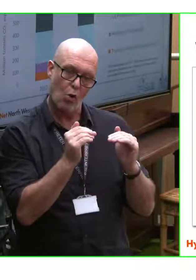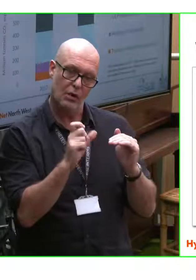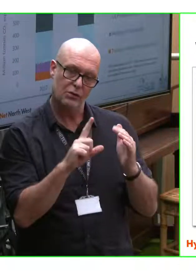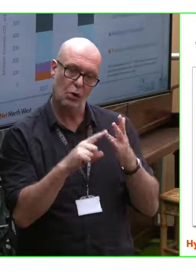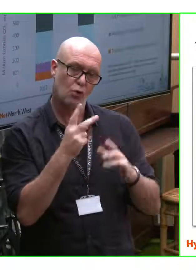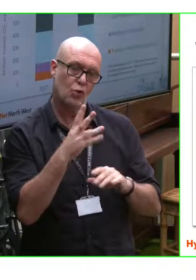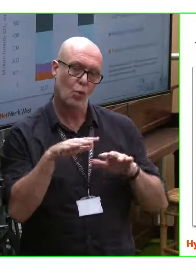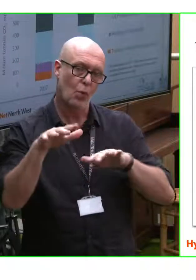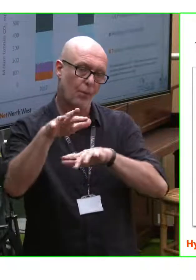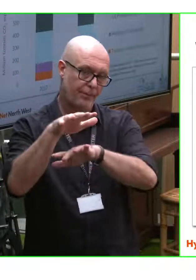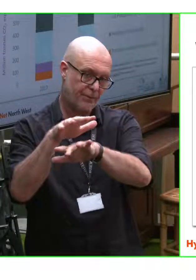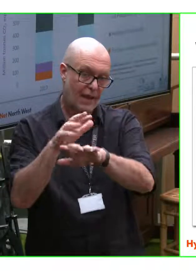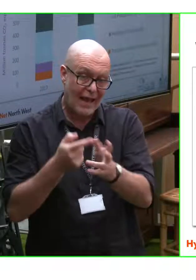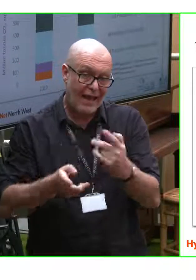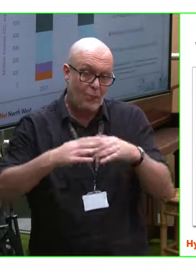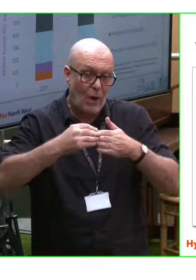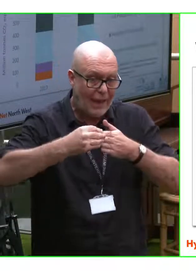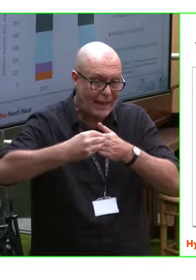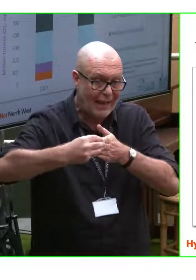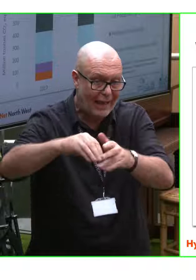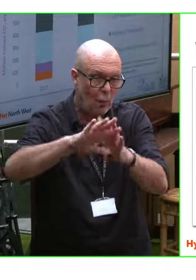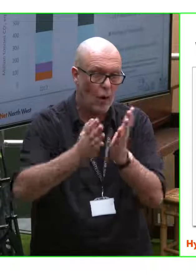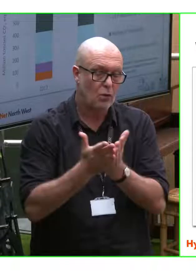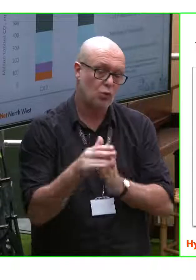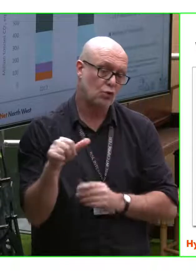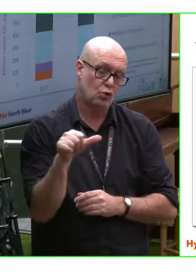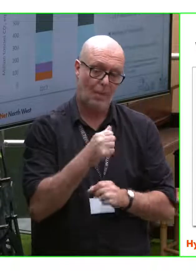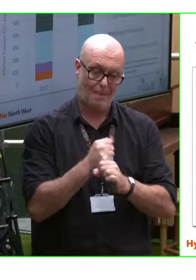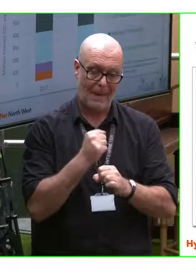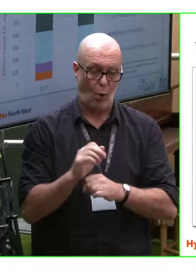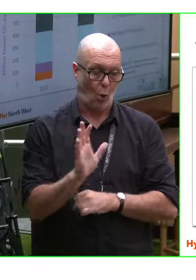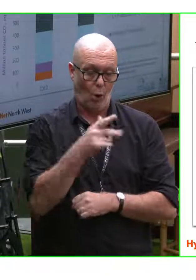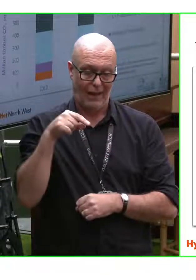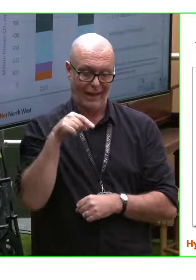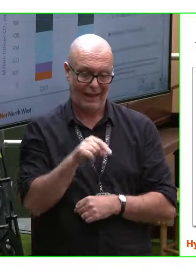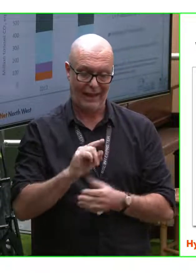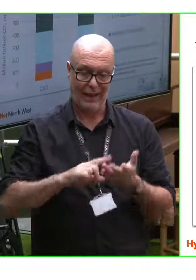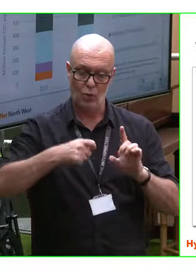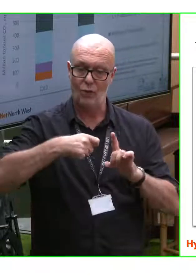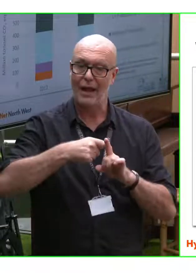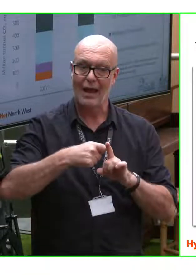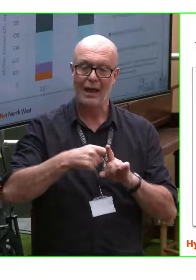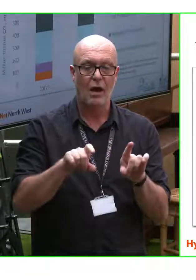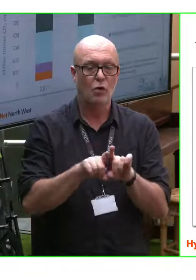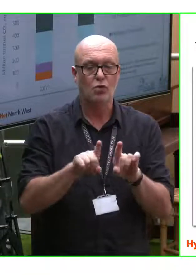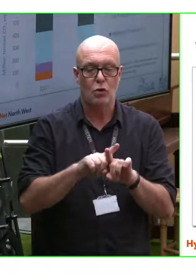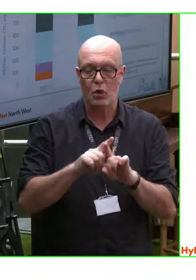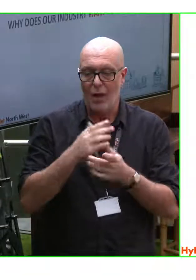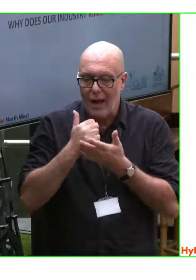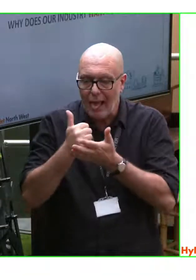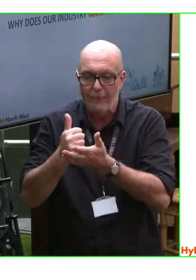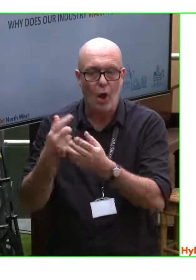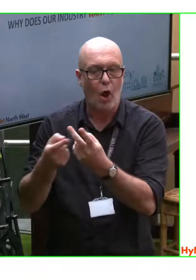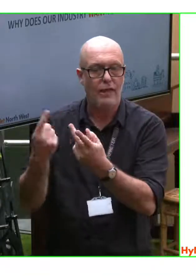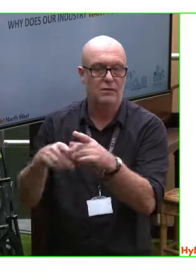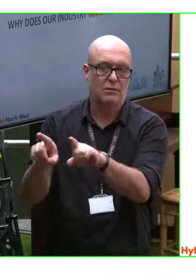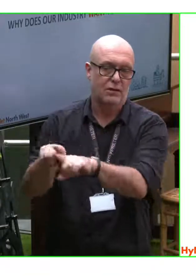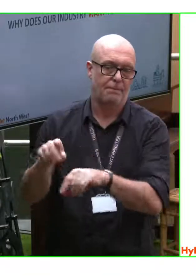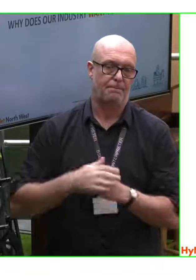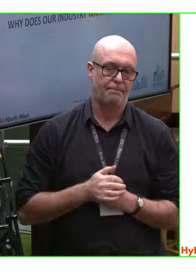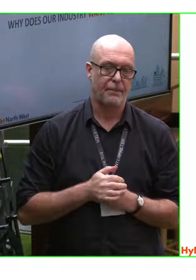in how we decarbonise, we should be making those products here in the UK and helping others to do it. So there we go. That